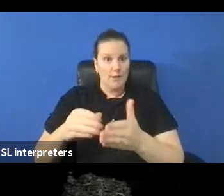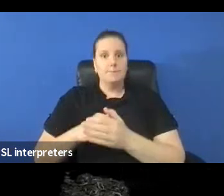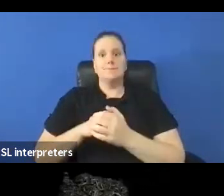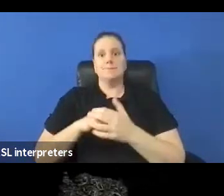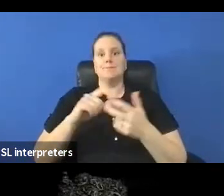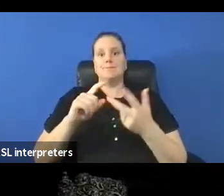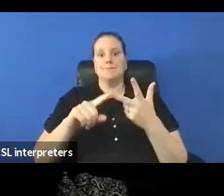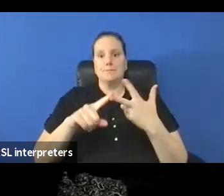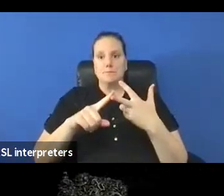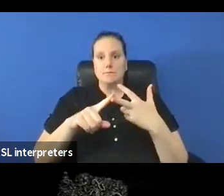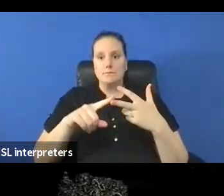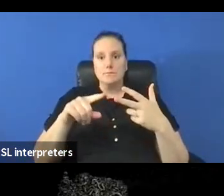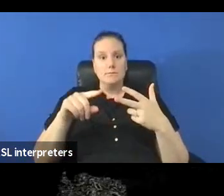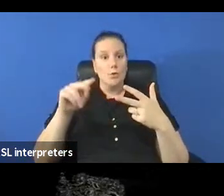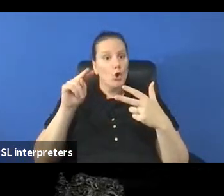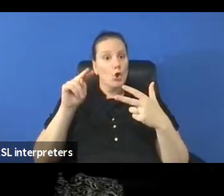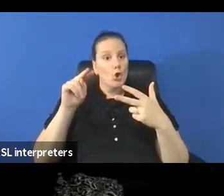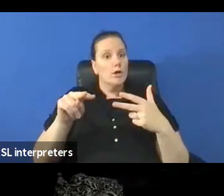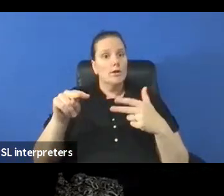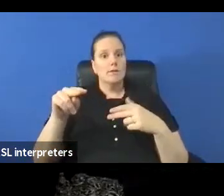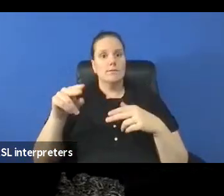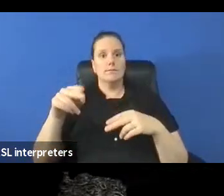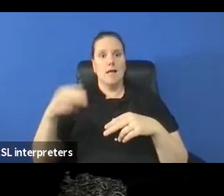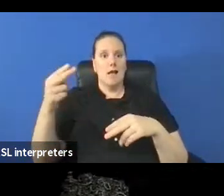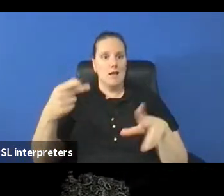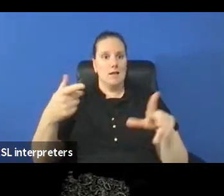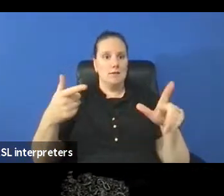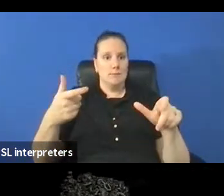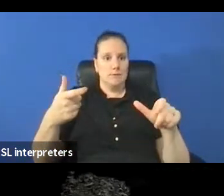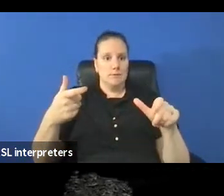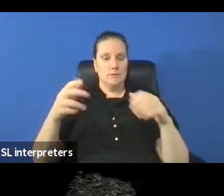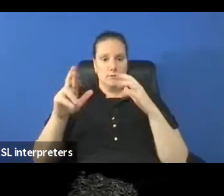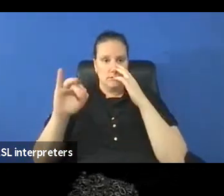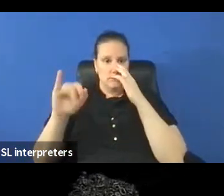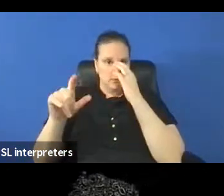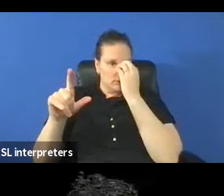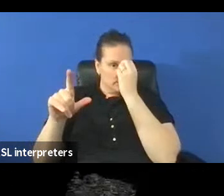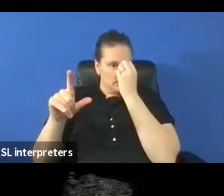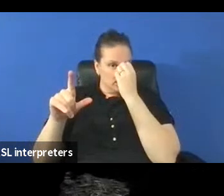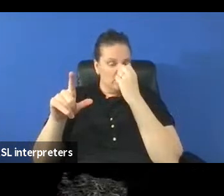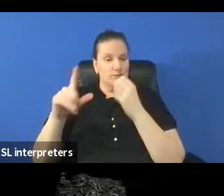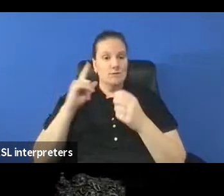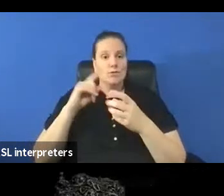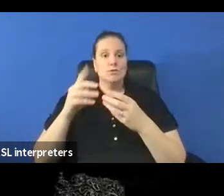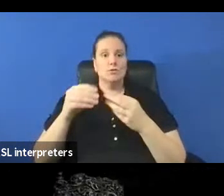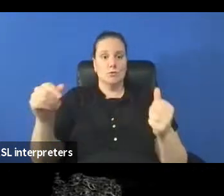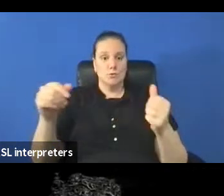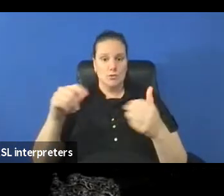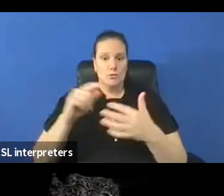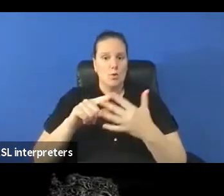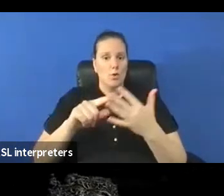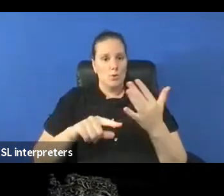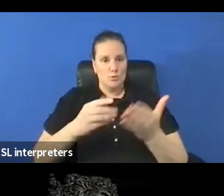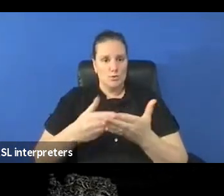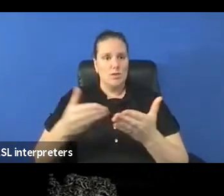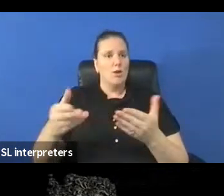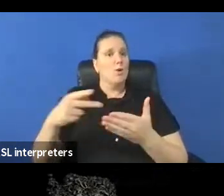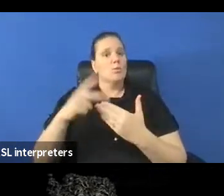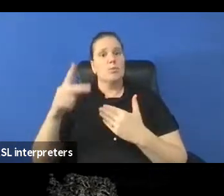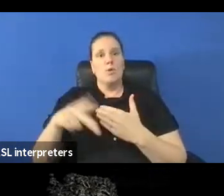at a high-speed rail as a potential solution. So these are things that this program